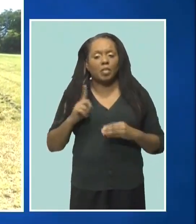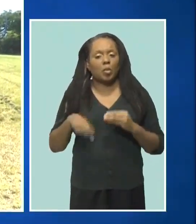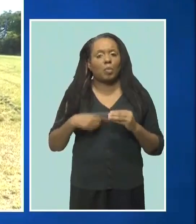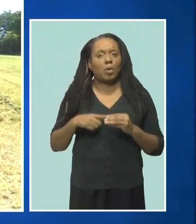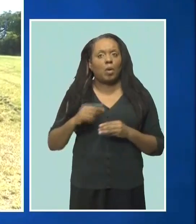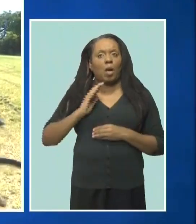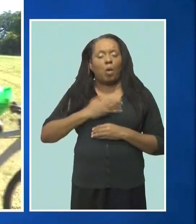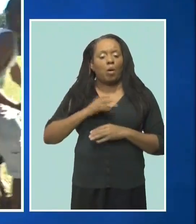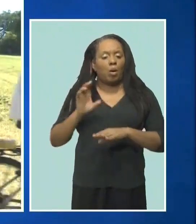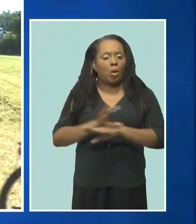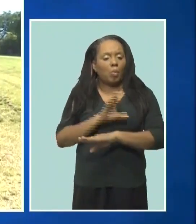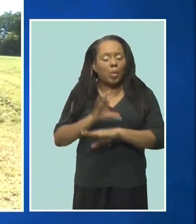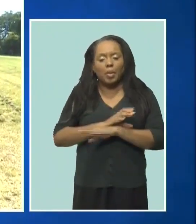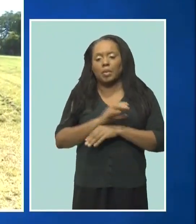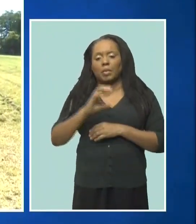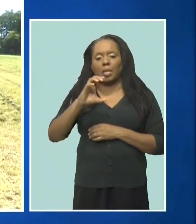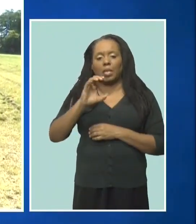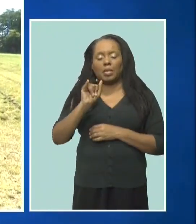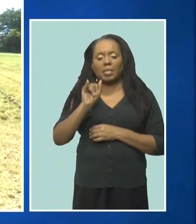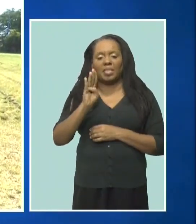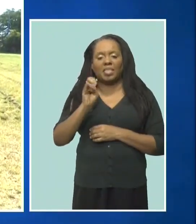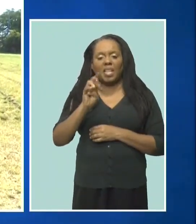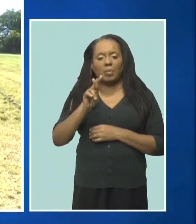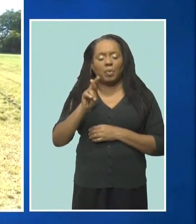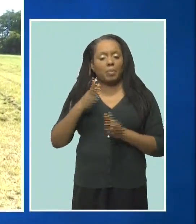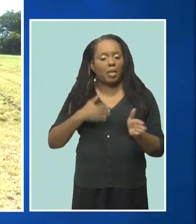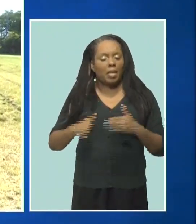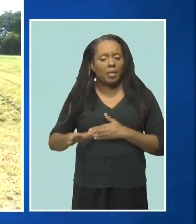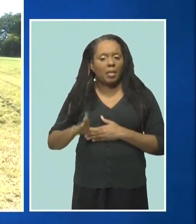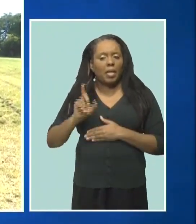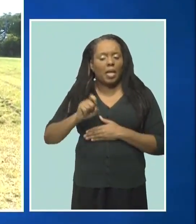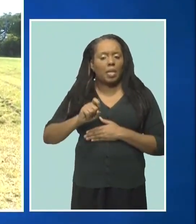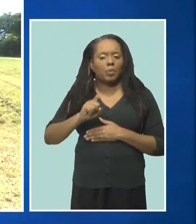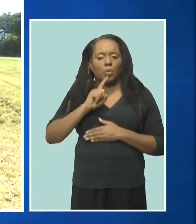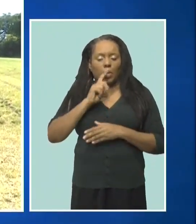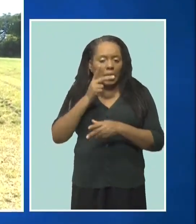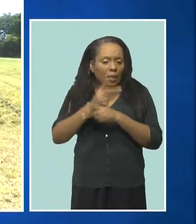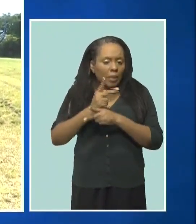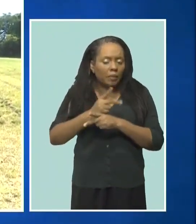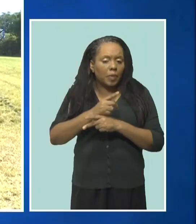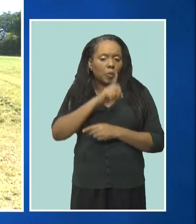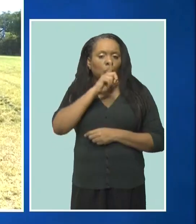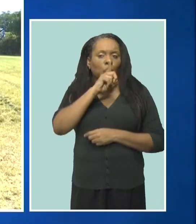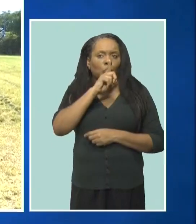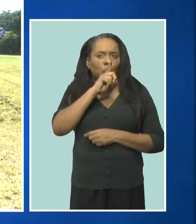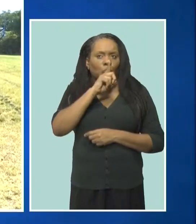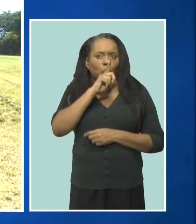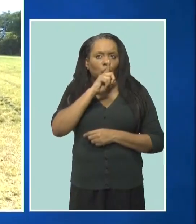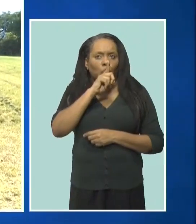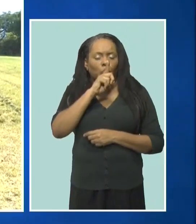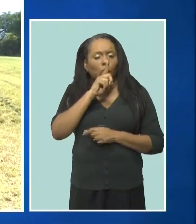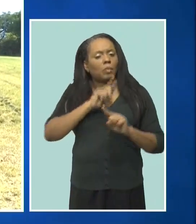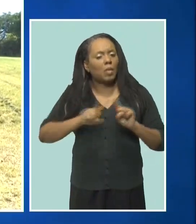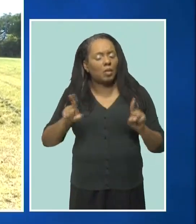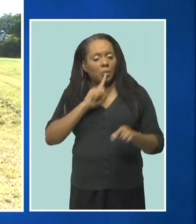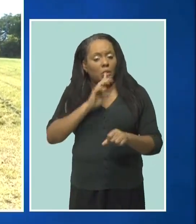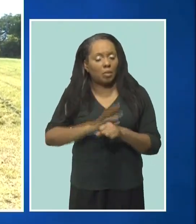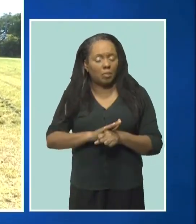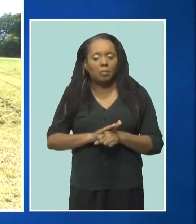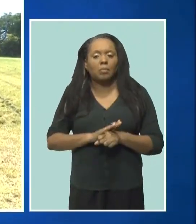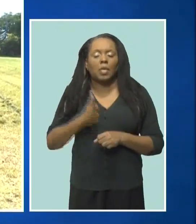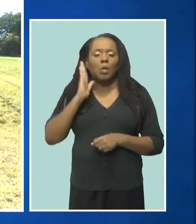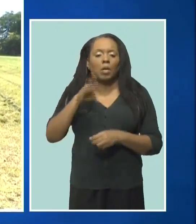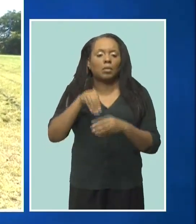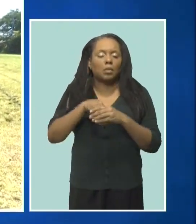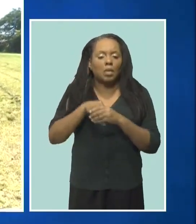issue. It is just like any other security issue, and we have to be very judicious about what we say in the public space. But we do want to assure people that we continue to invest